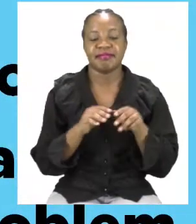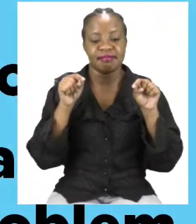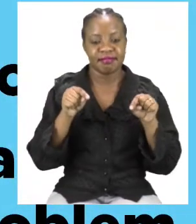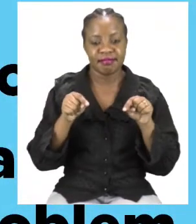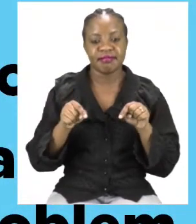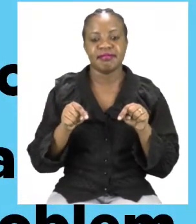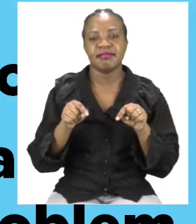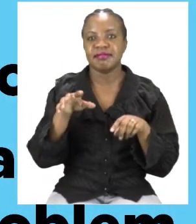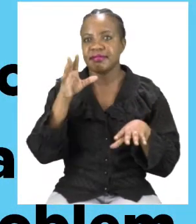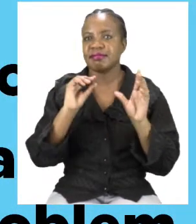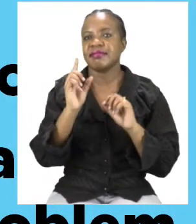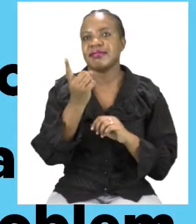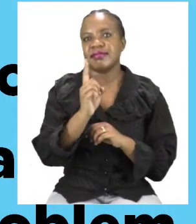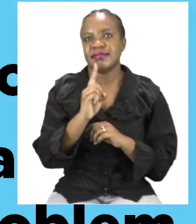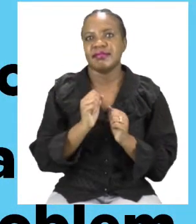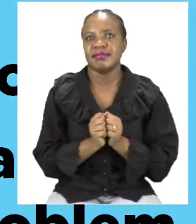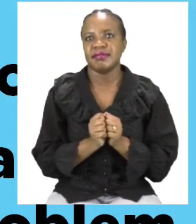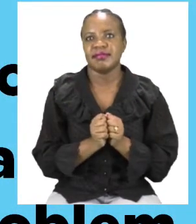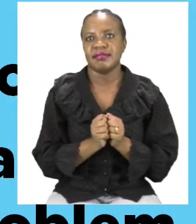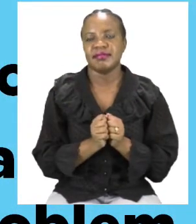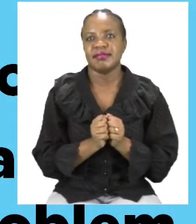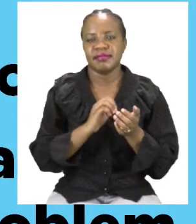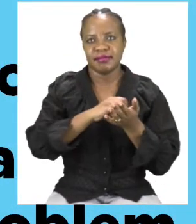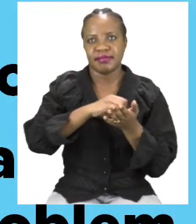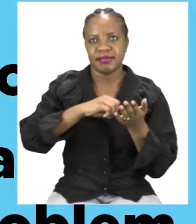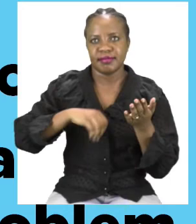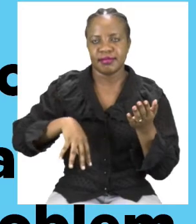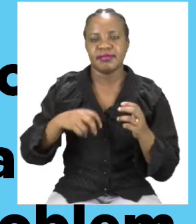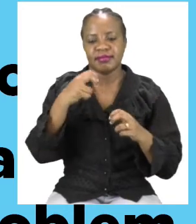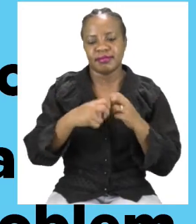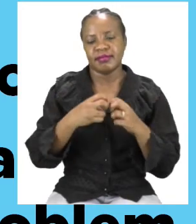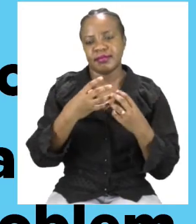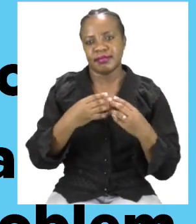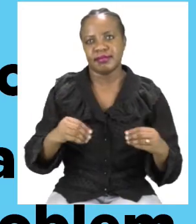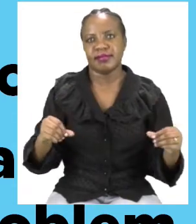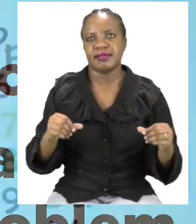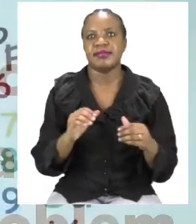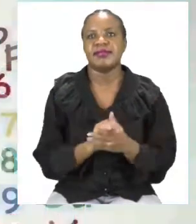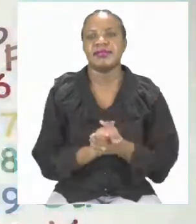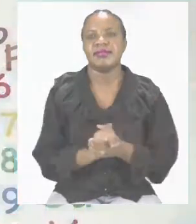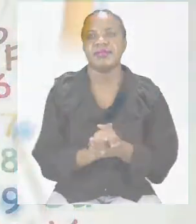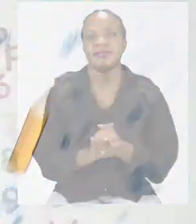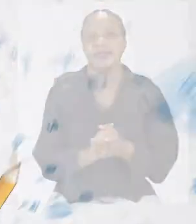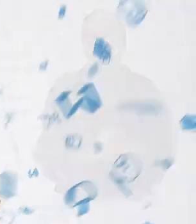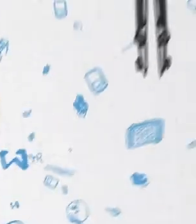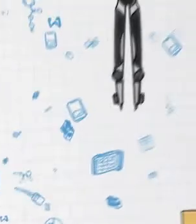Today's lesson is all about subtraction and problem solving.